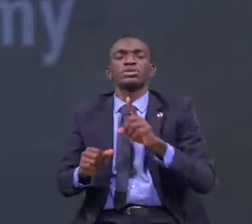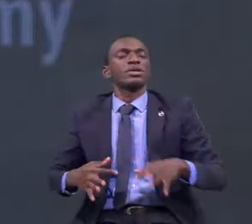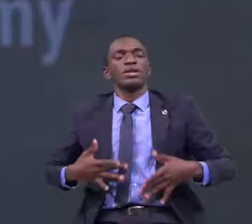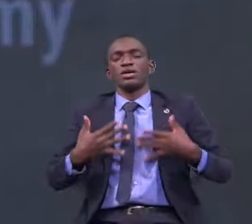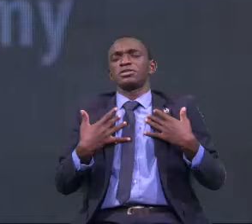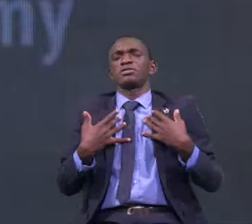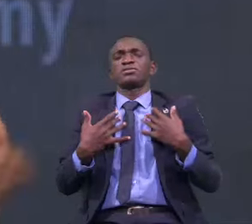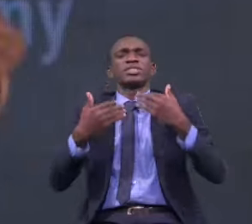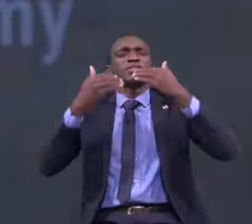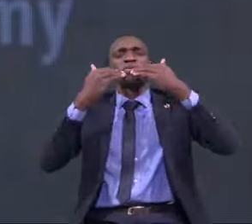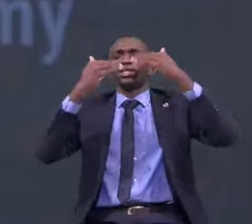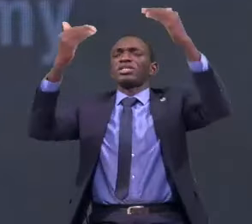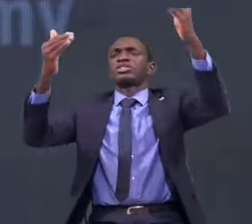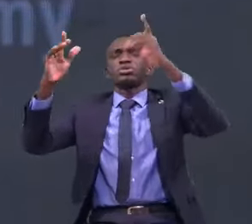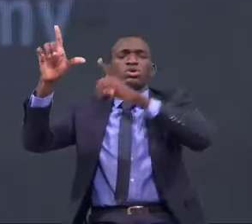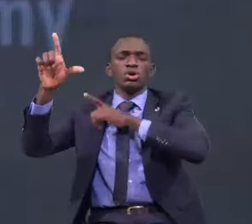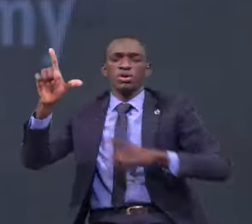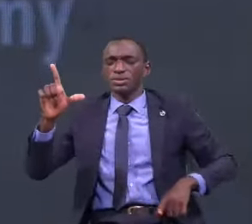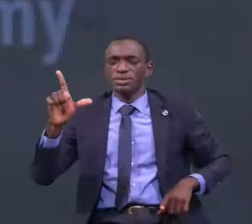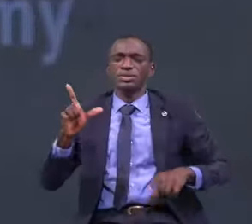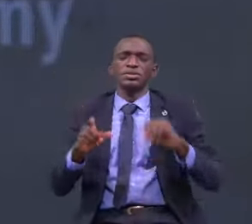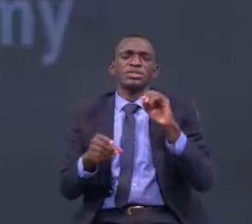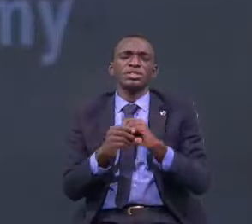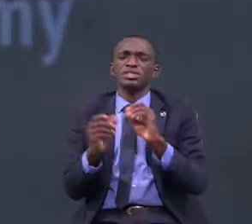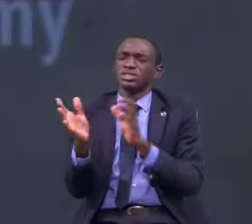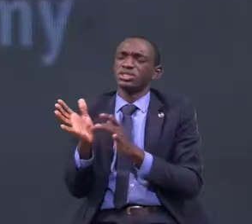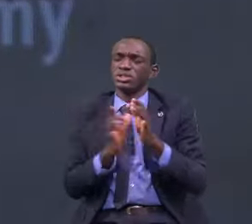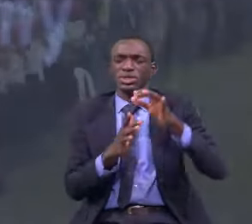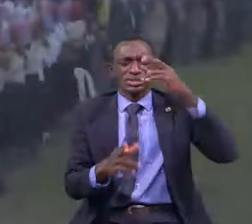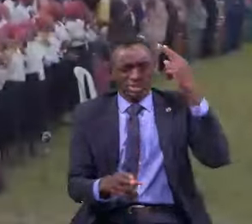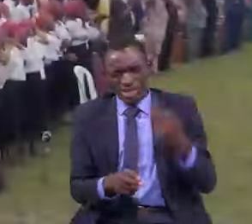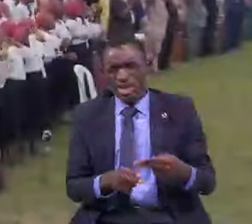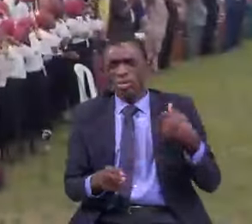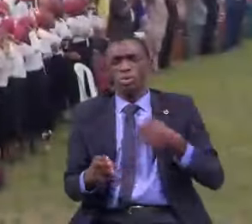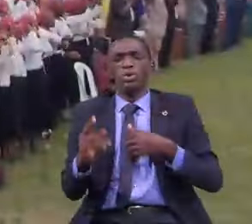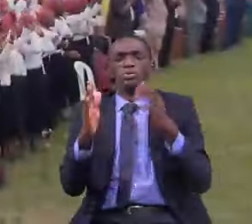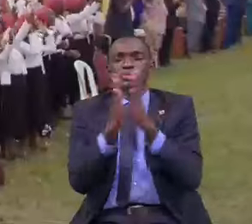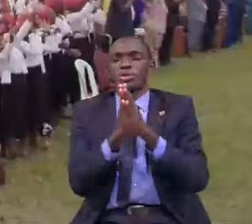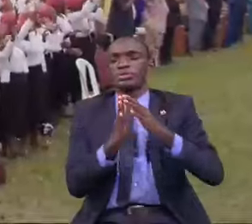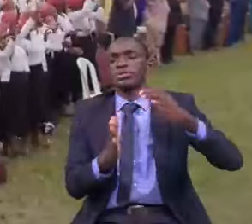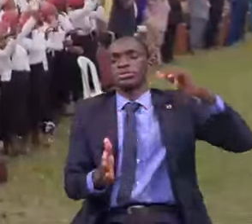Thank you, Lord. In Jesus' name we pray. Amen.